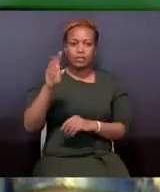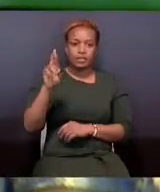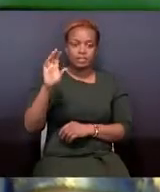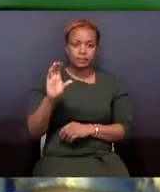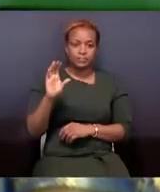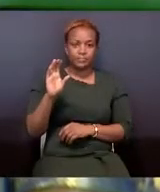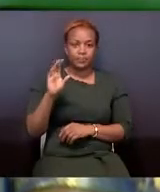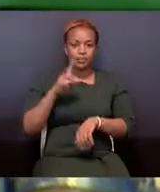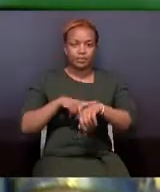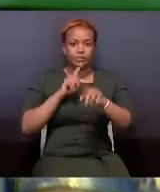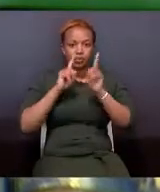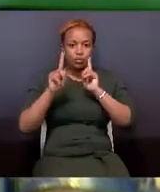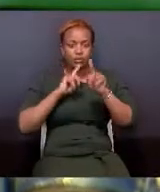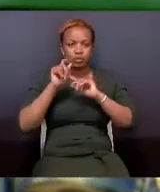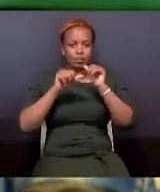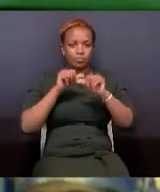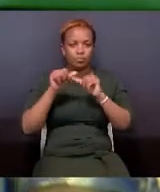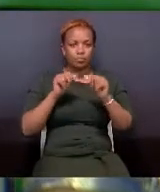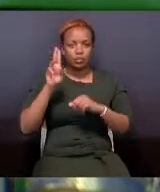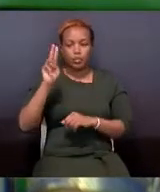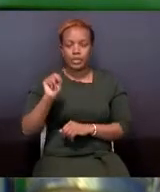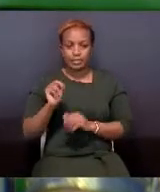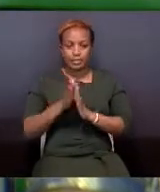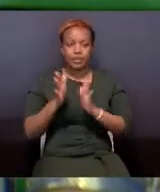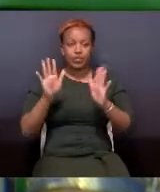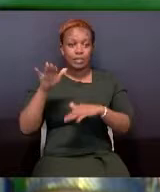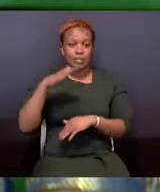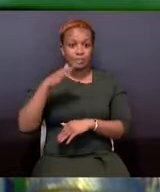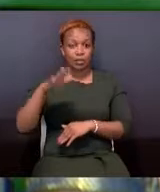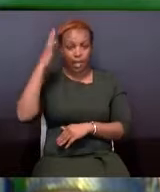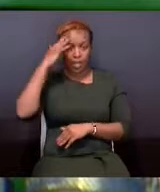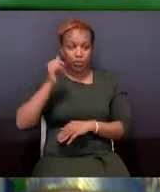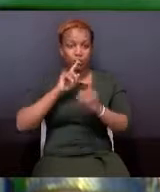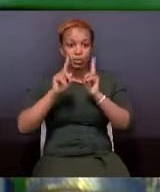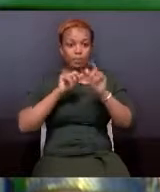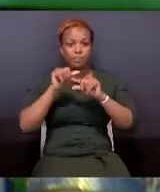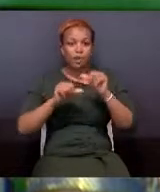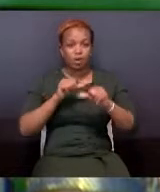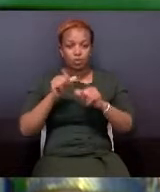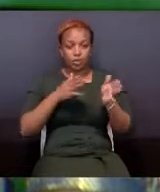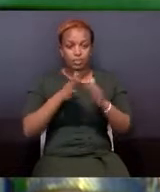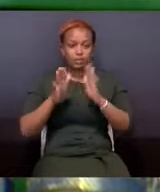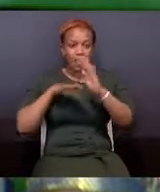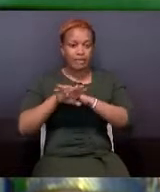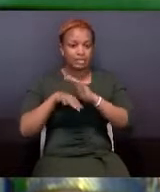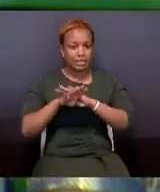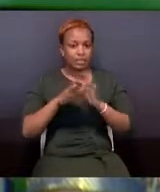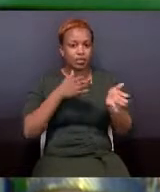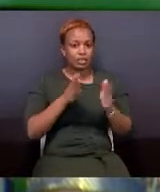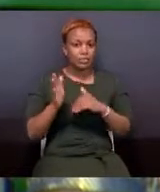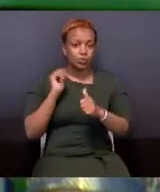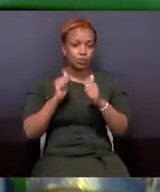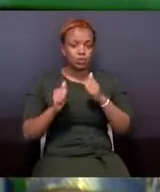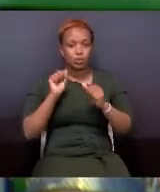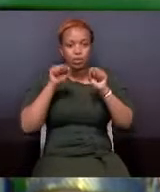when you talked about it briefly at the UN General Assembly, because we're talking about the ease of access, right? And the way that we can,